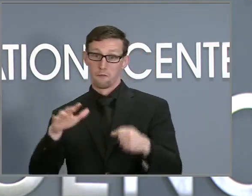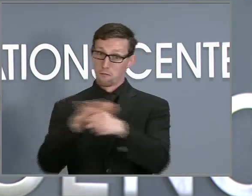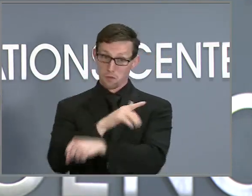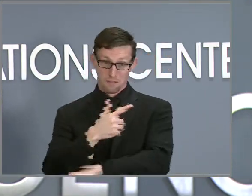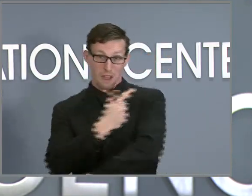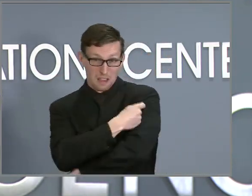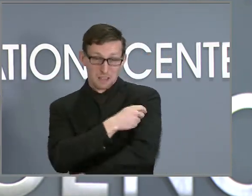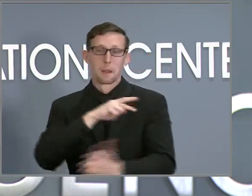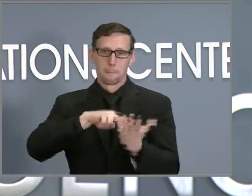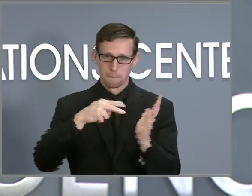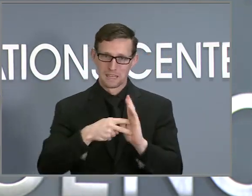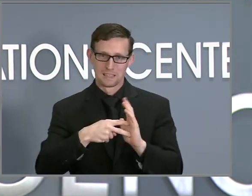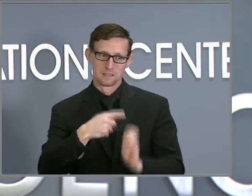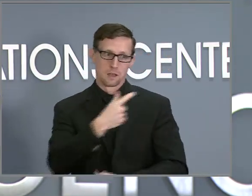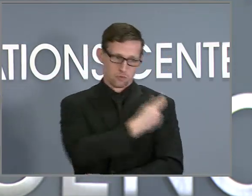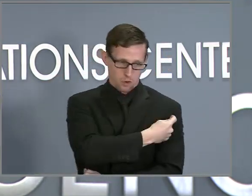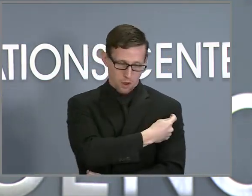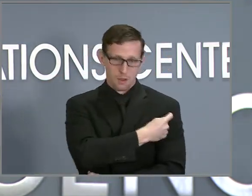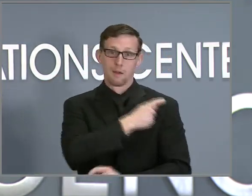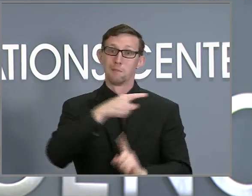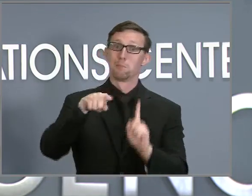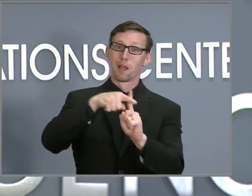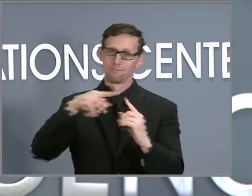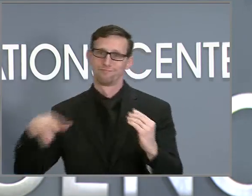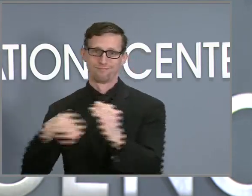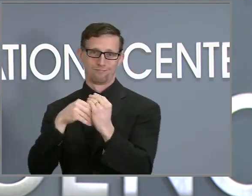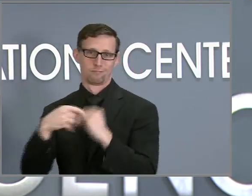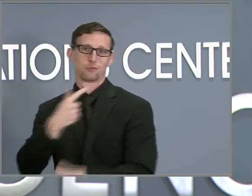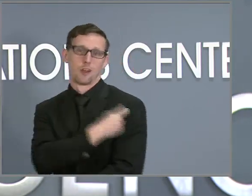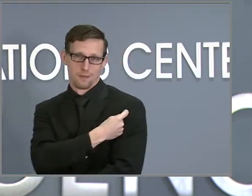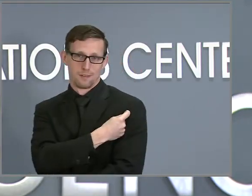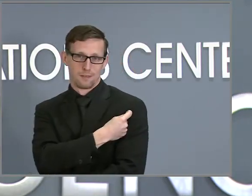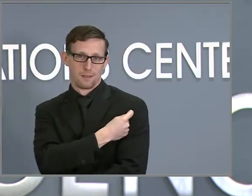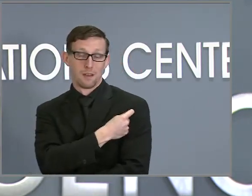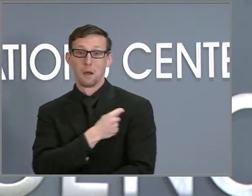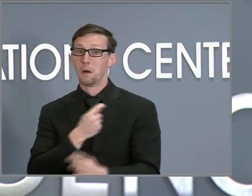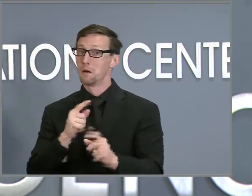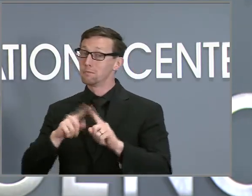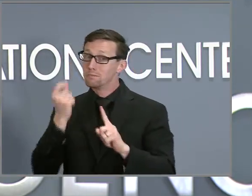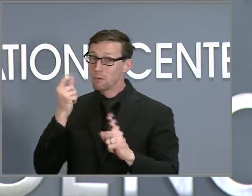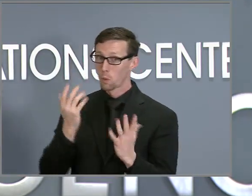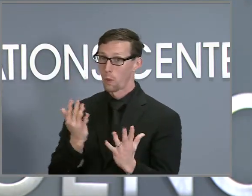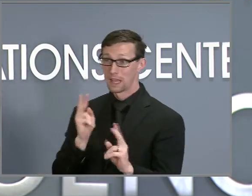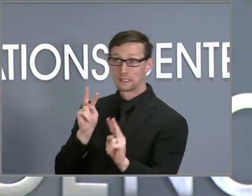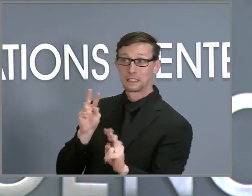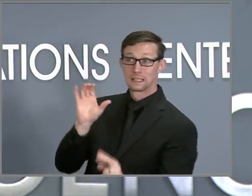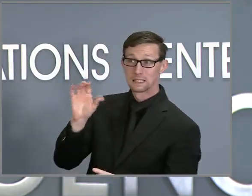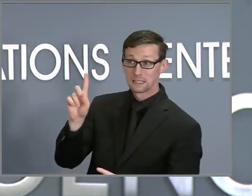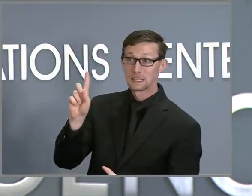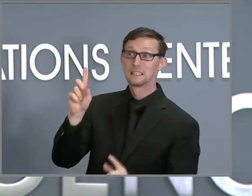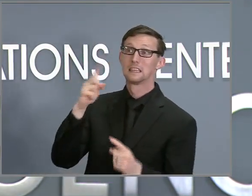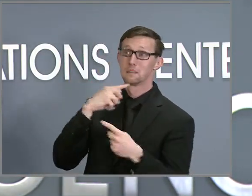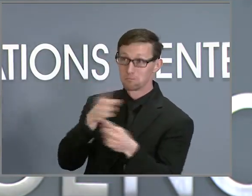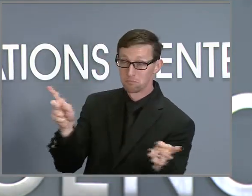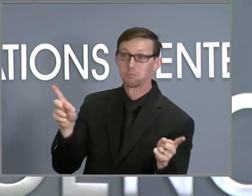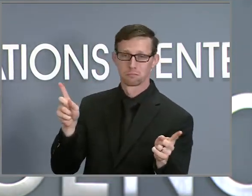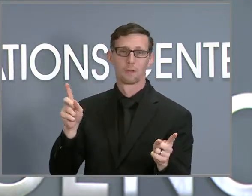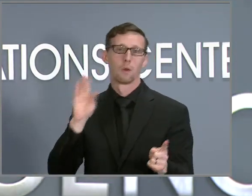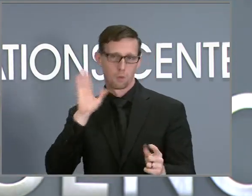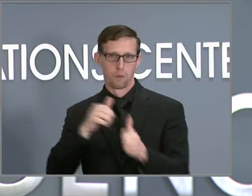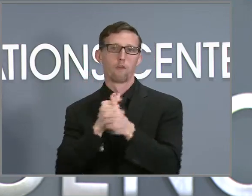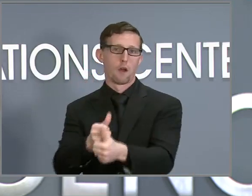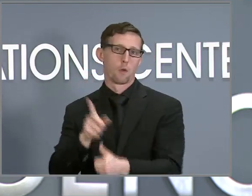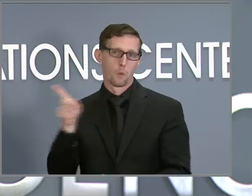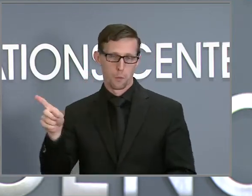up to date on vaccines when the CDC takes that action. And our medical experts here and I